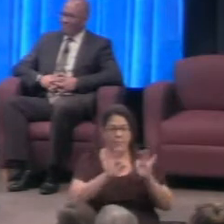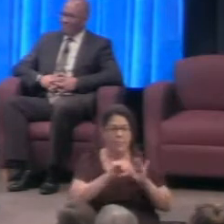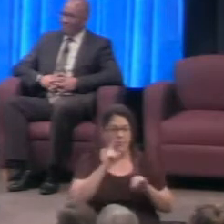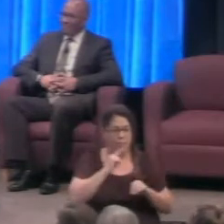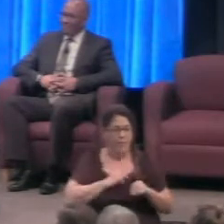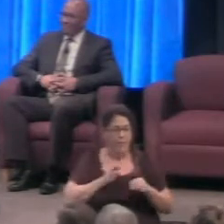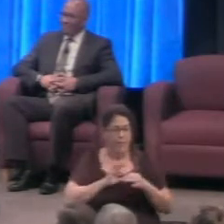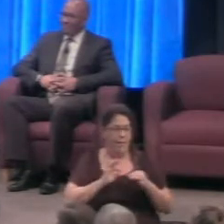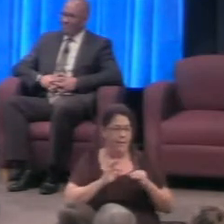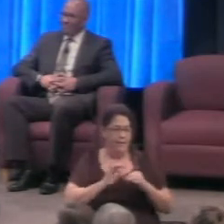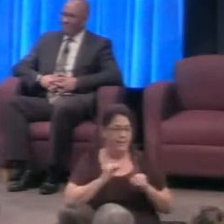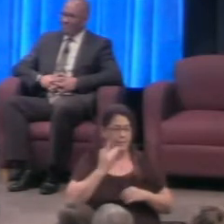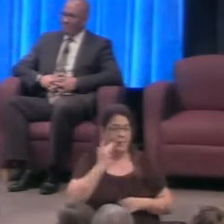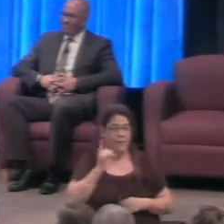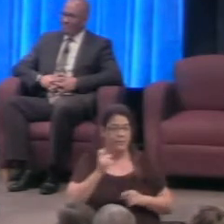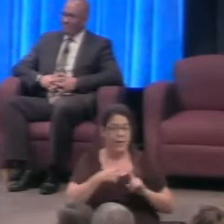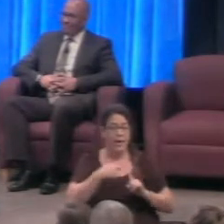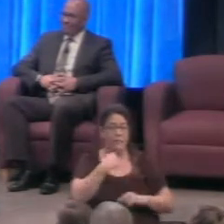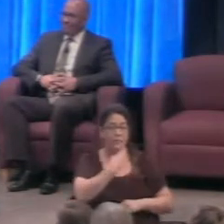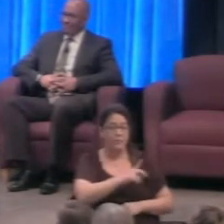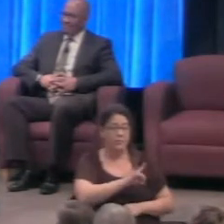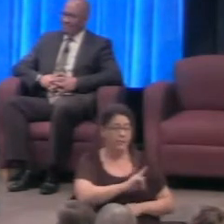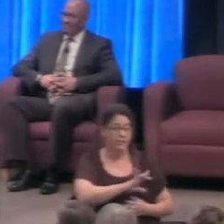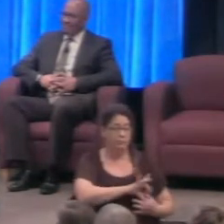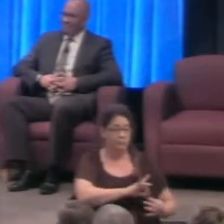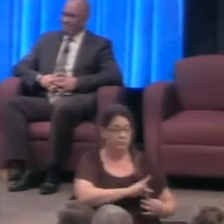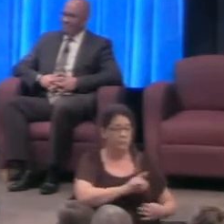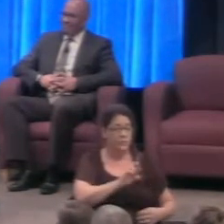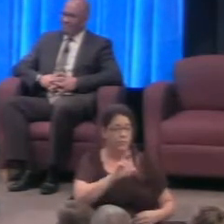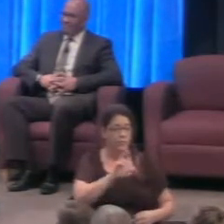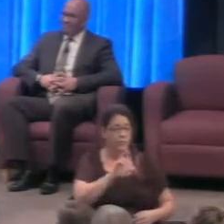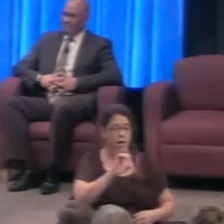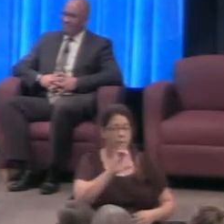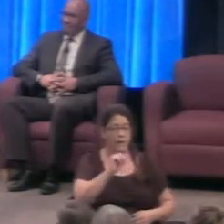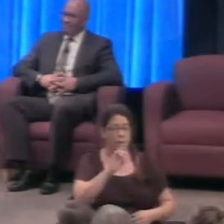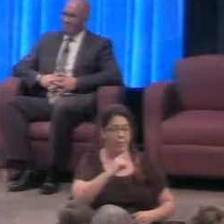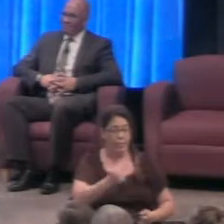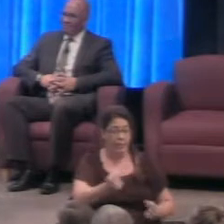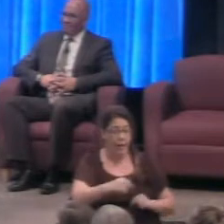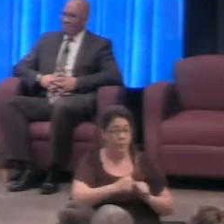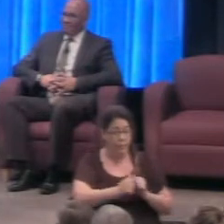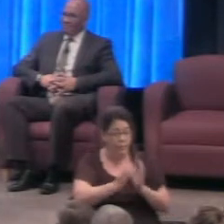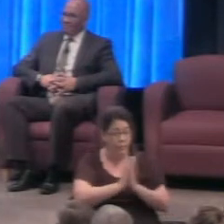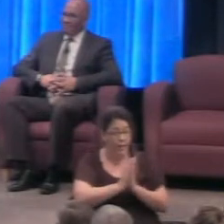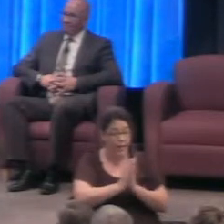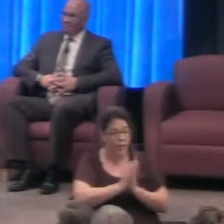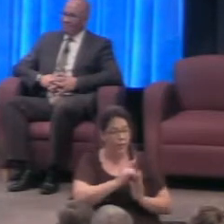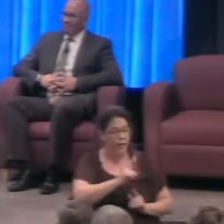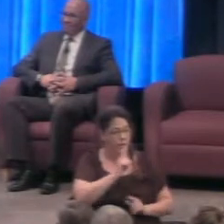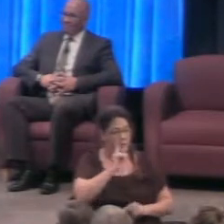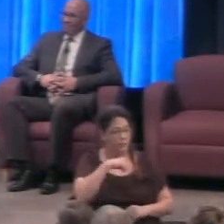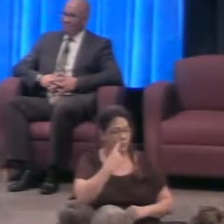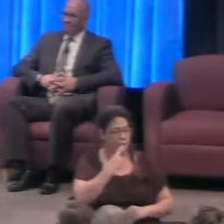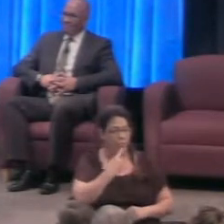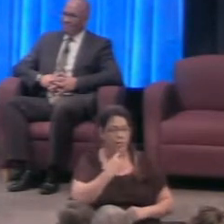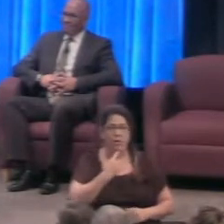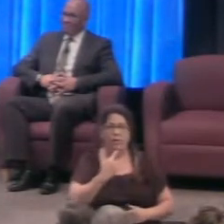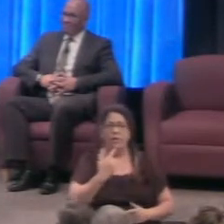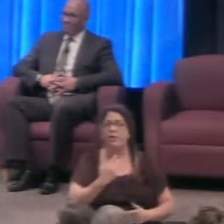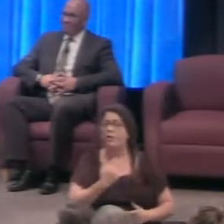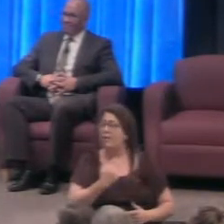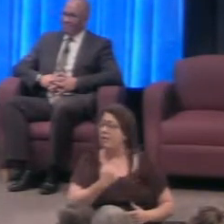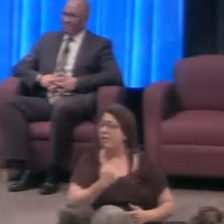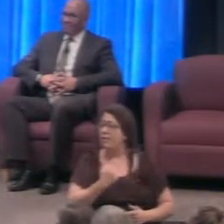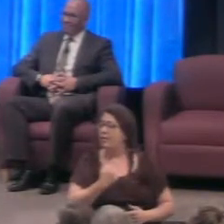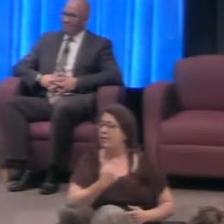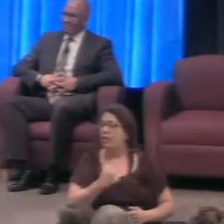comments because when I told David that Robin would be opening with an invocation, his reaction was, oh, you're